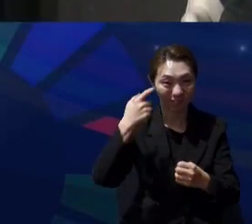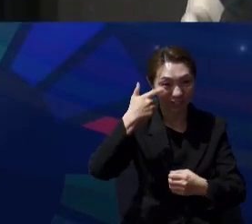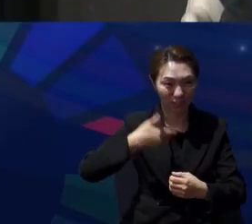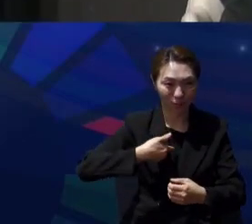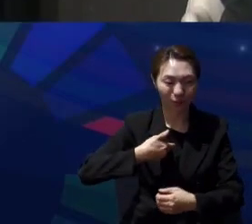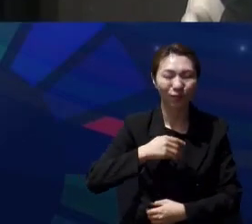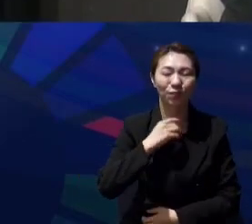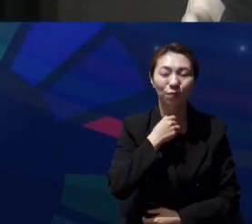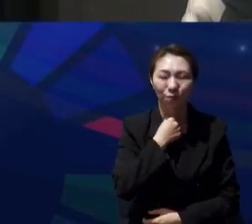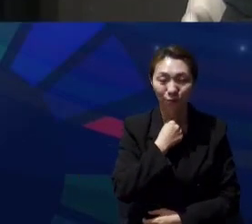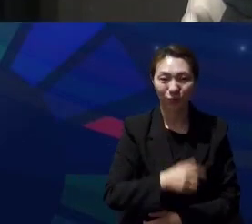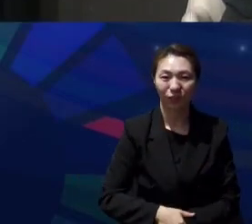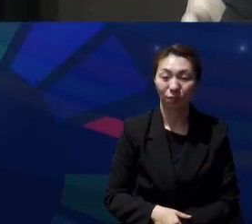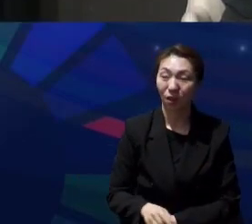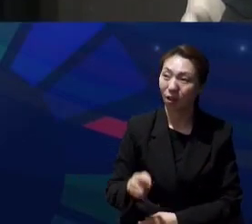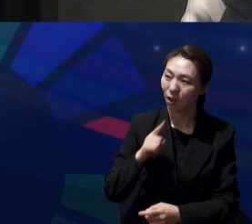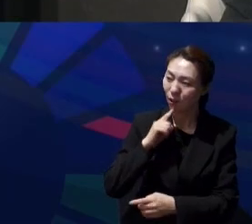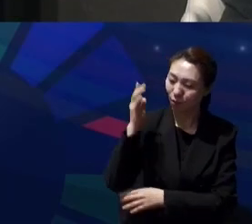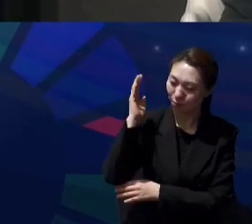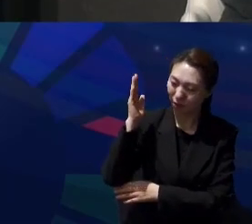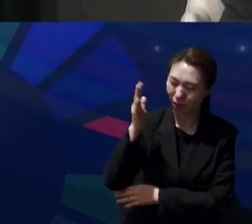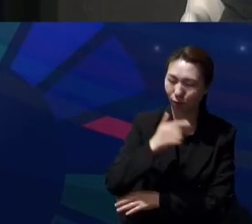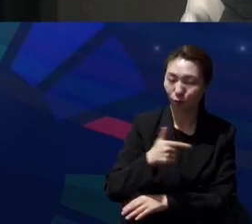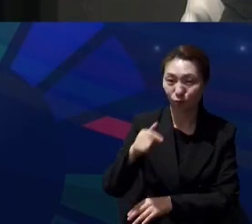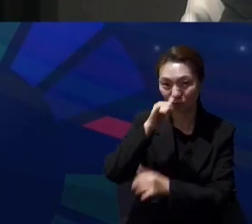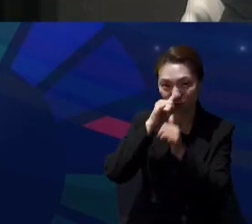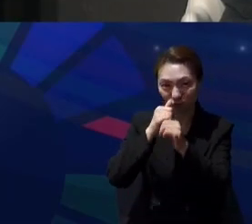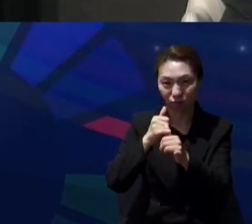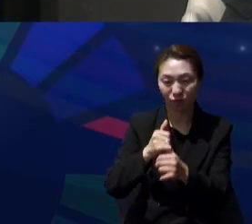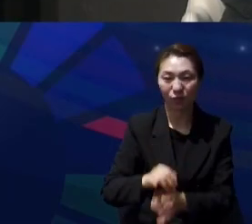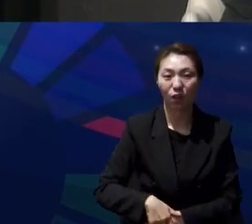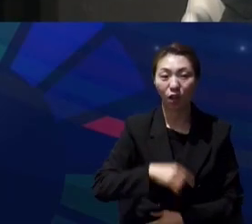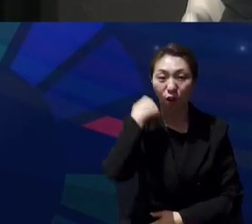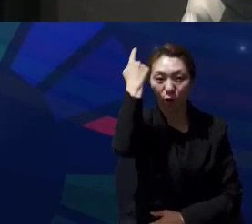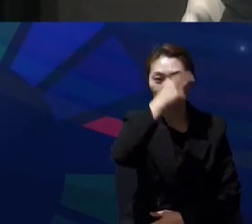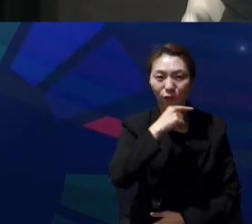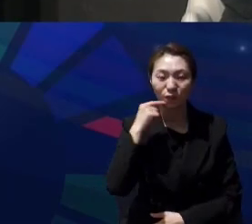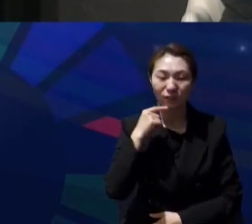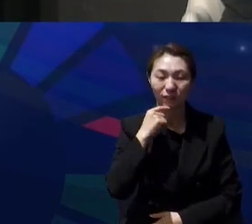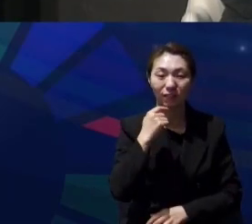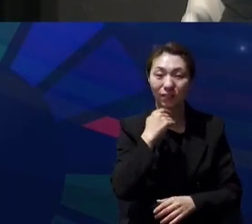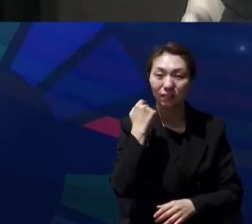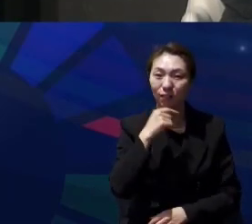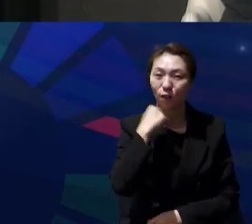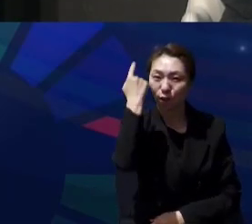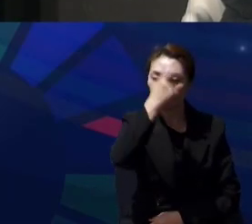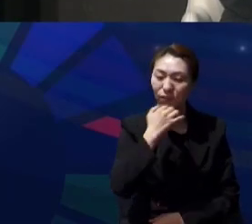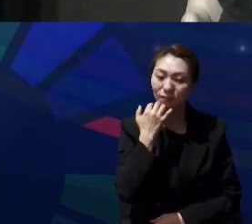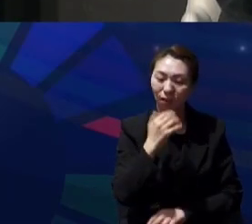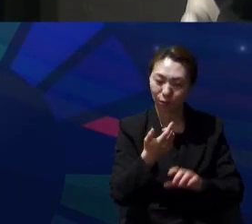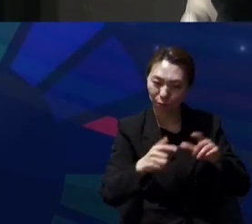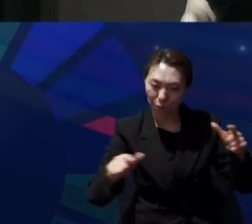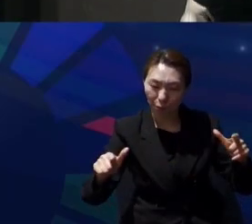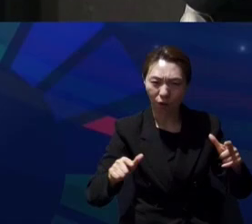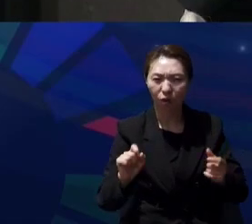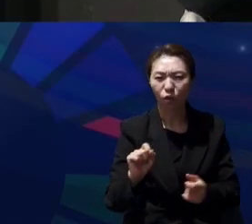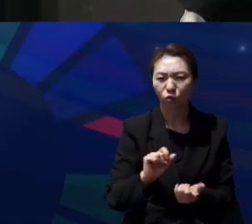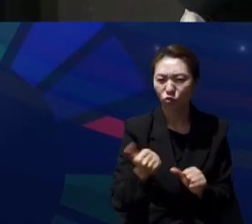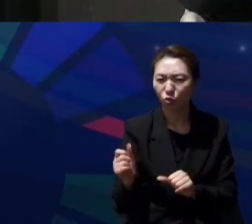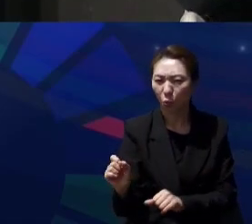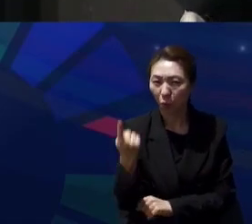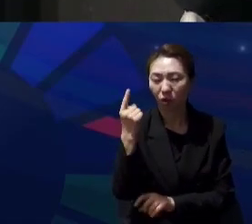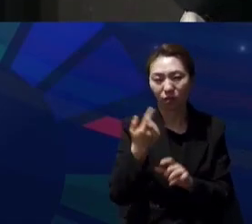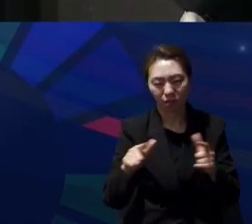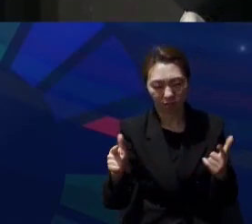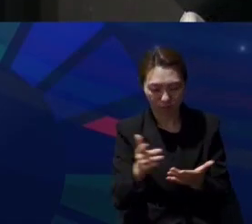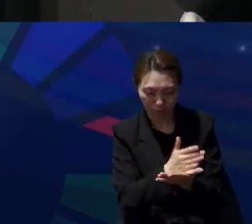lecture for ethnic disparities in life expectancy and mortality in the United States.